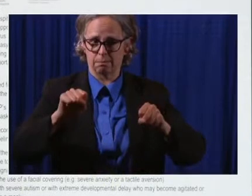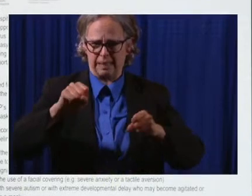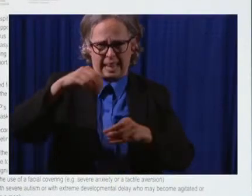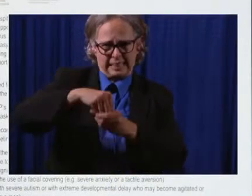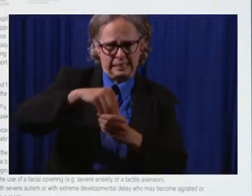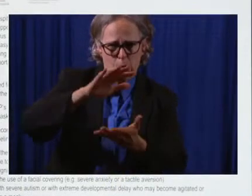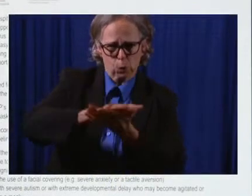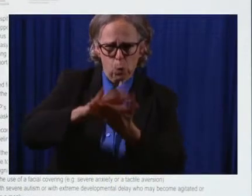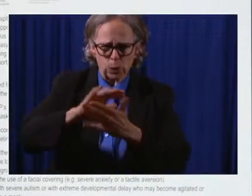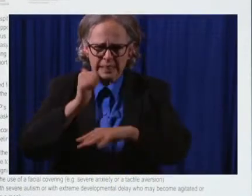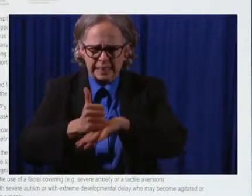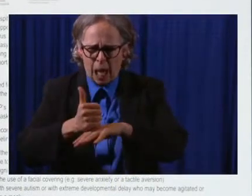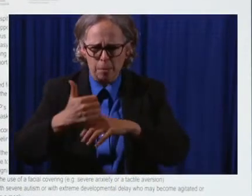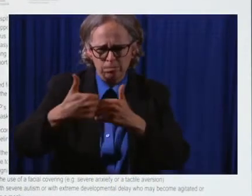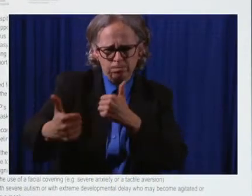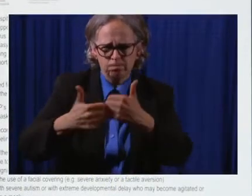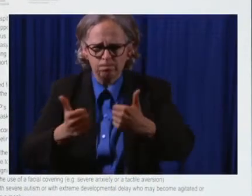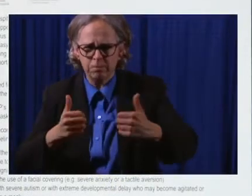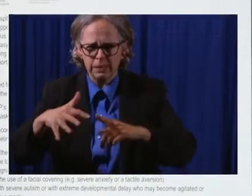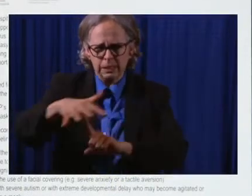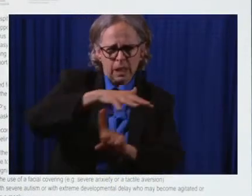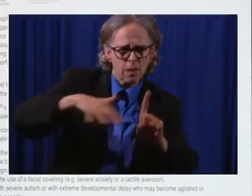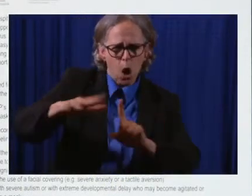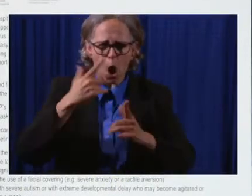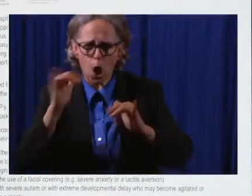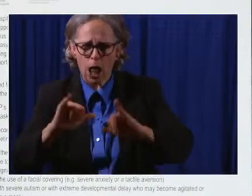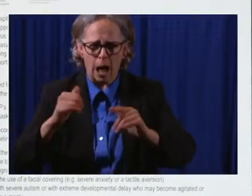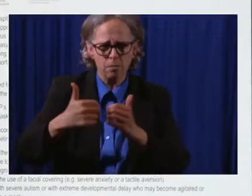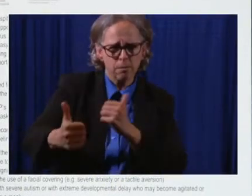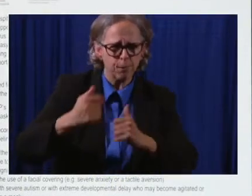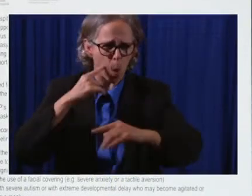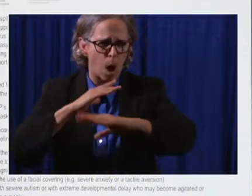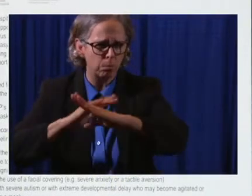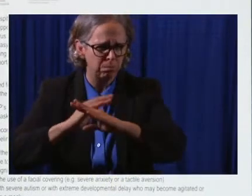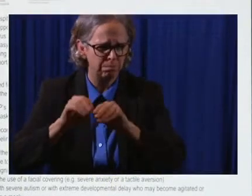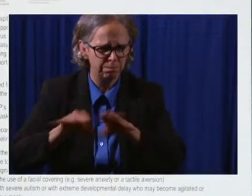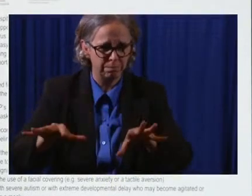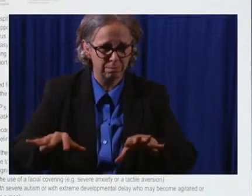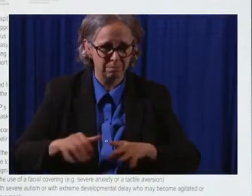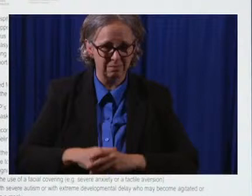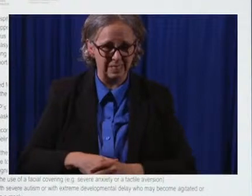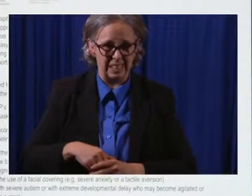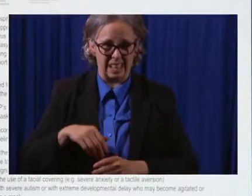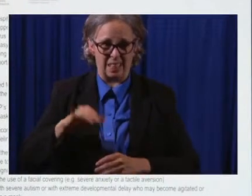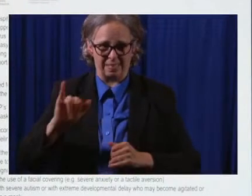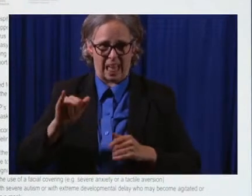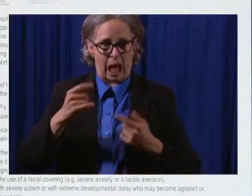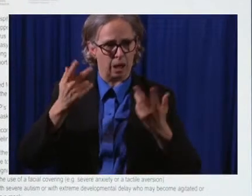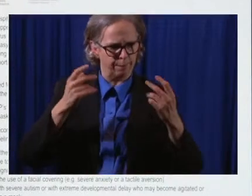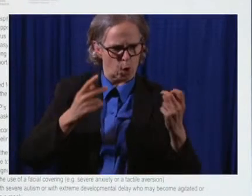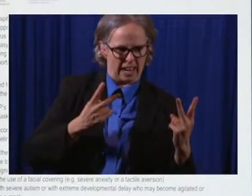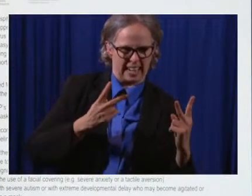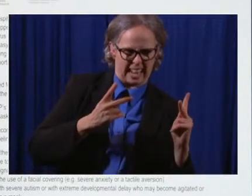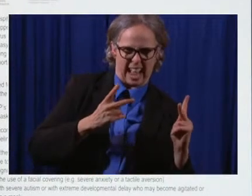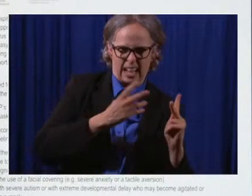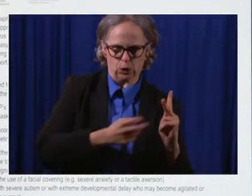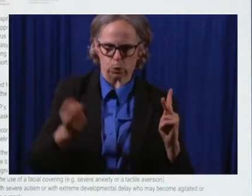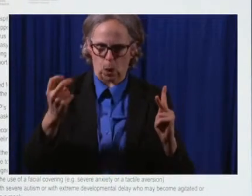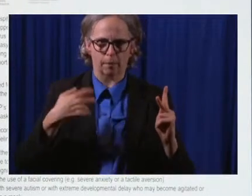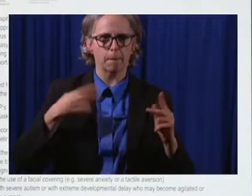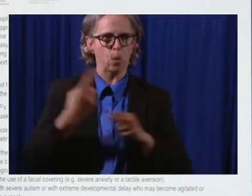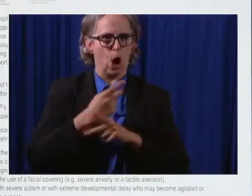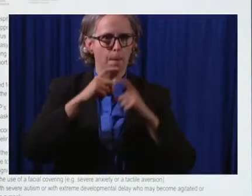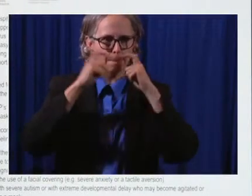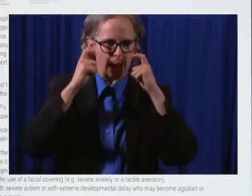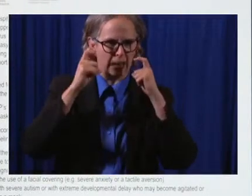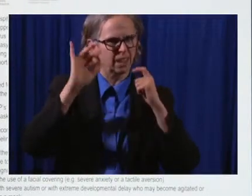announced today, while maybe controversial, is based on medical science, and that is that if the kids can all wear a